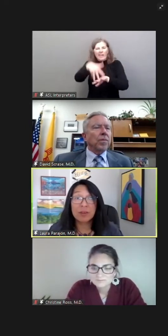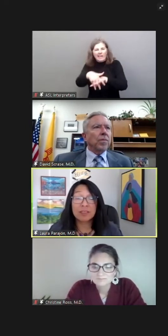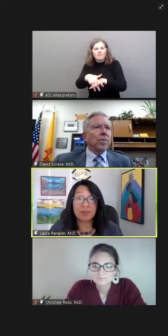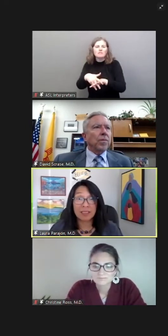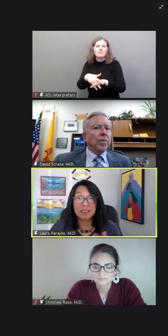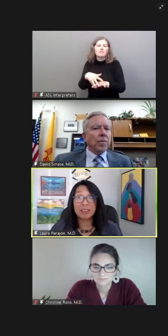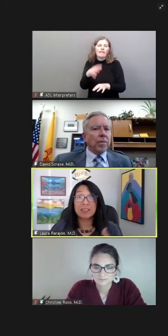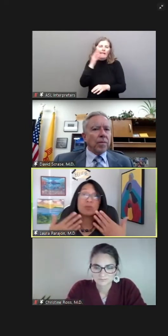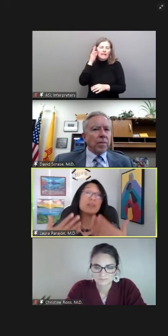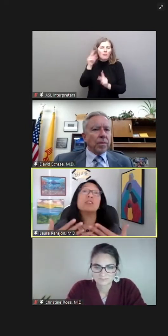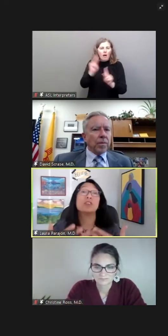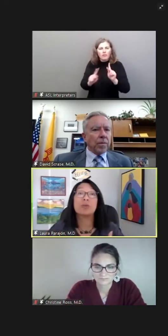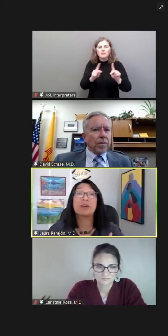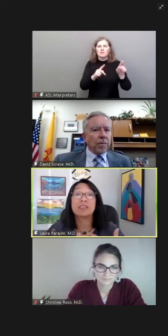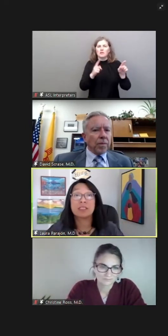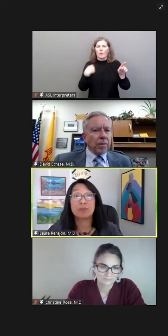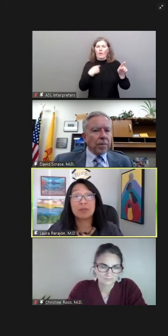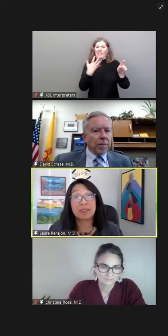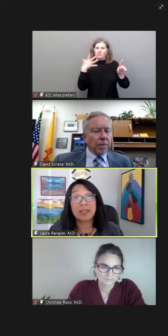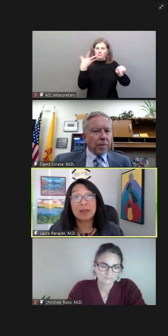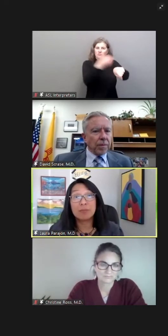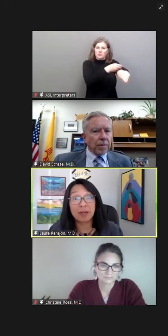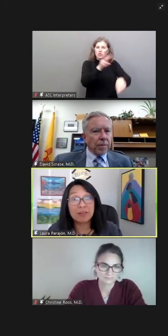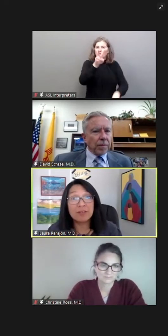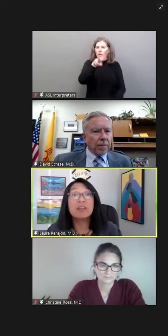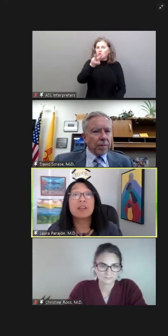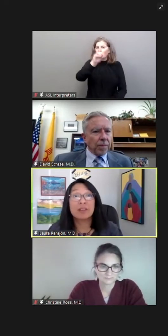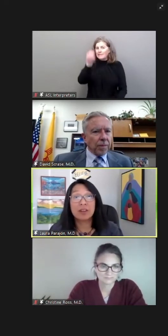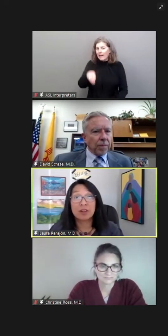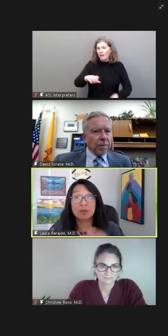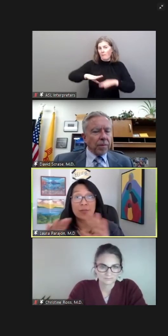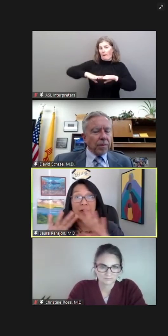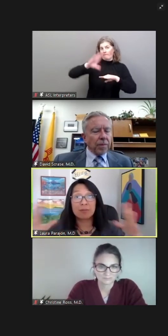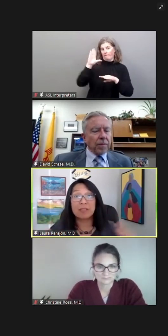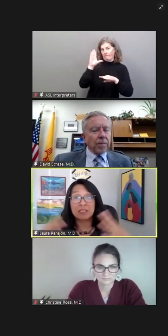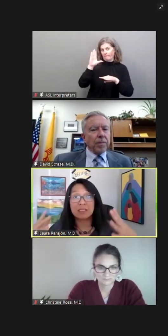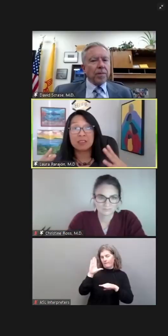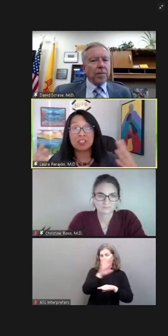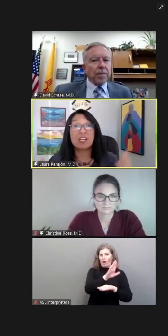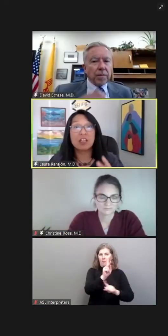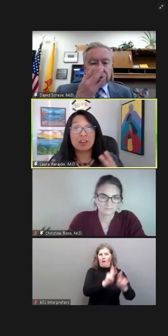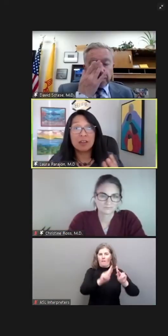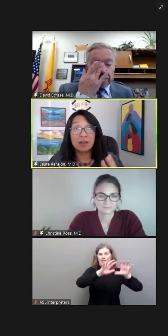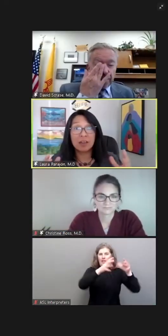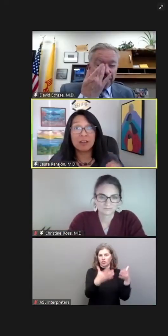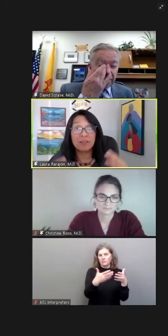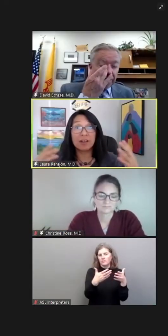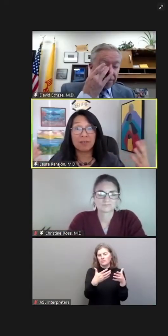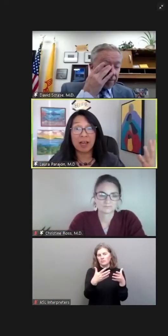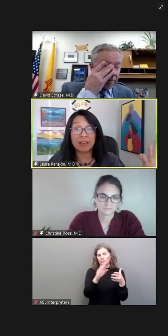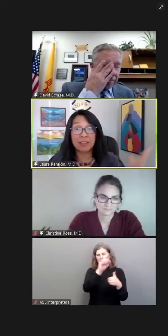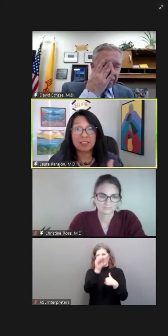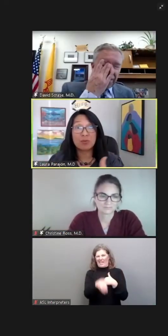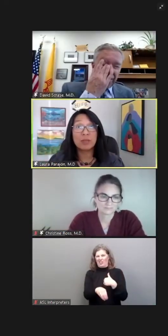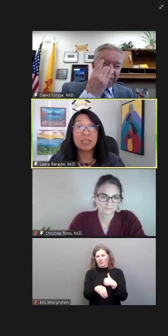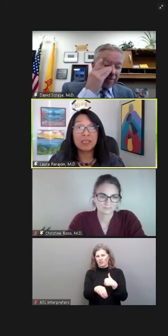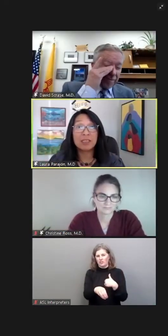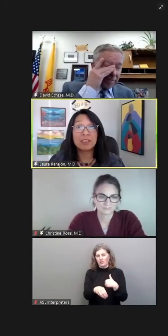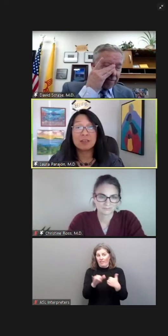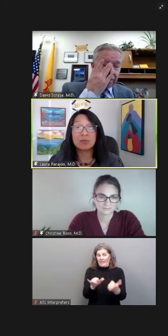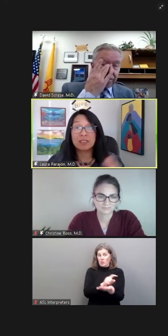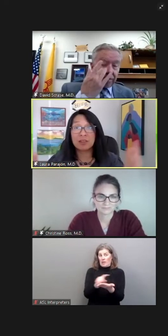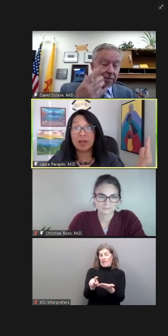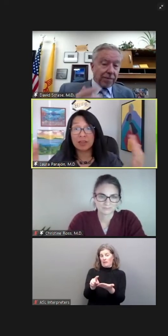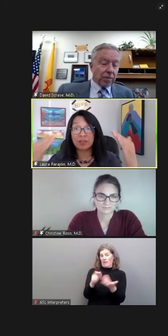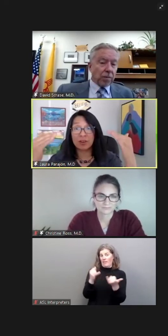San Juan is vaccinated 22.6% above their population share at this week, in